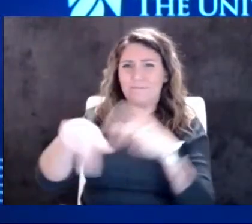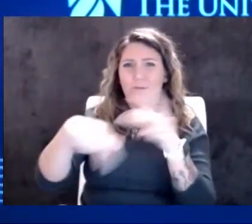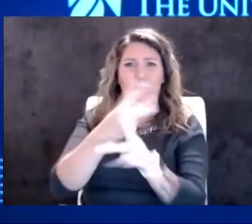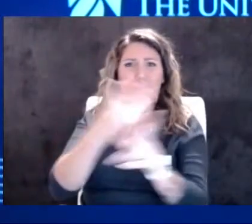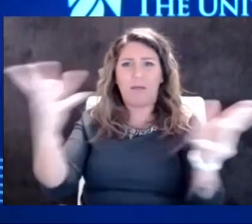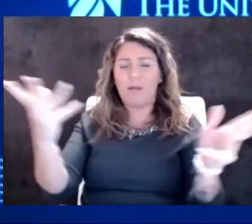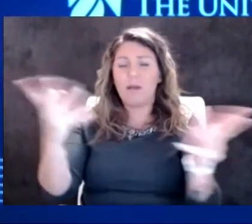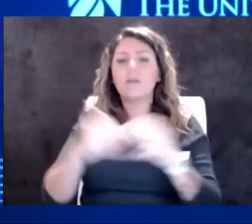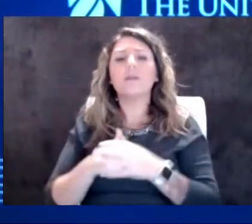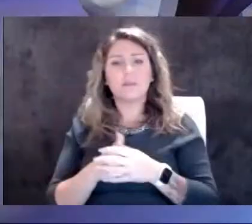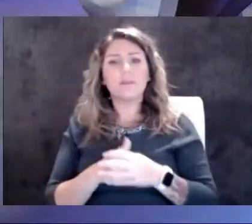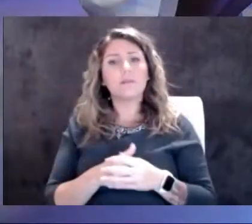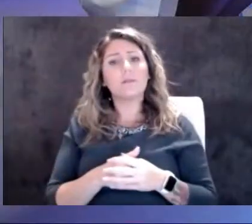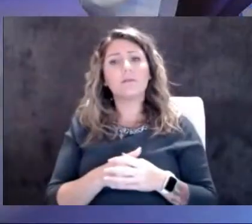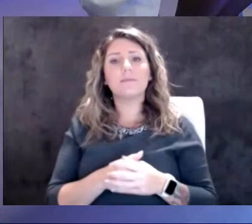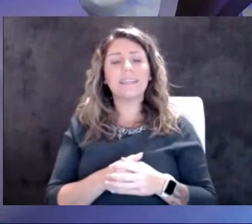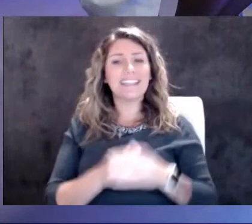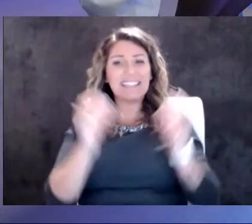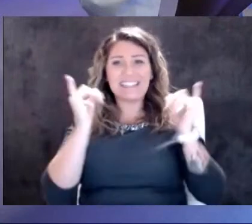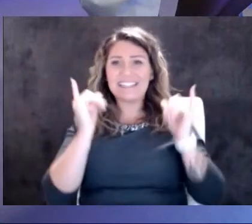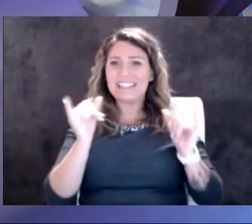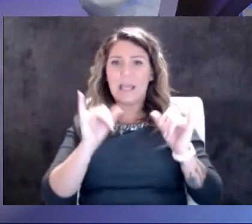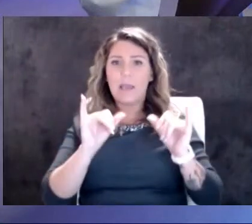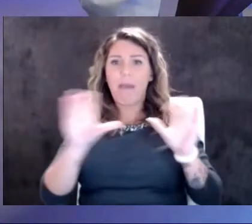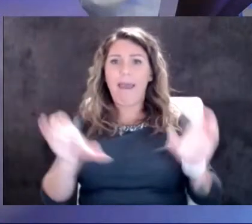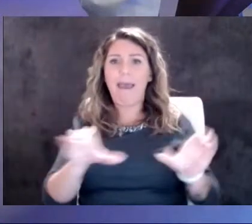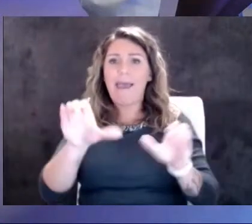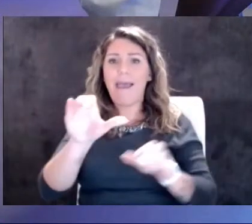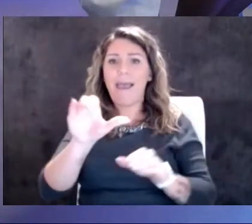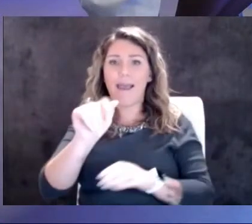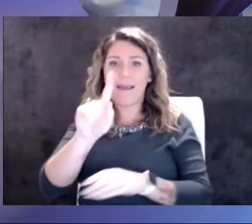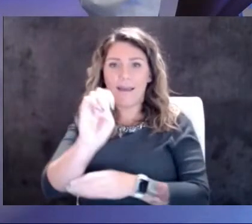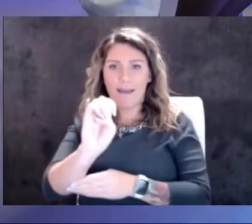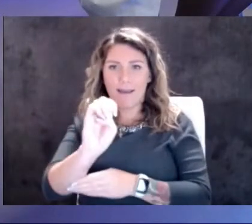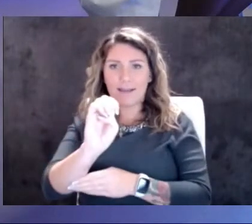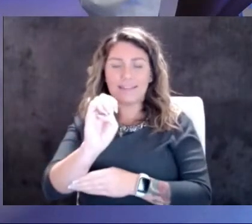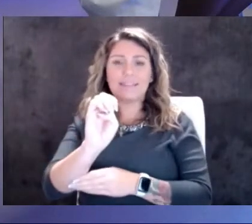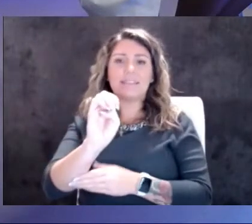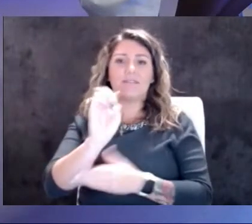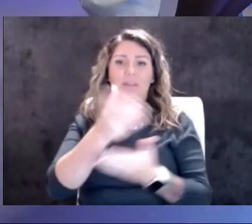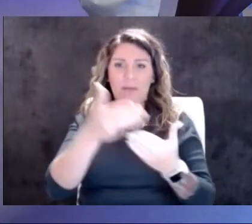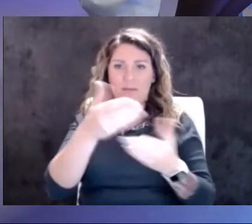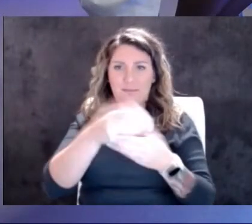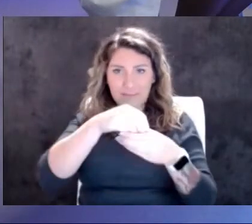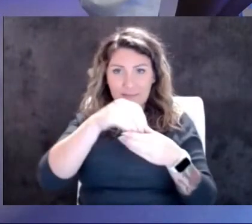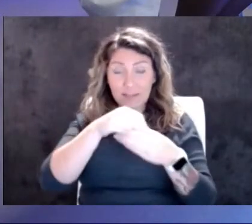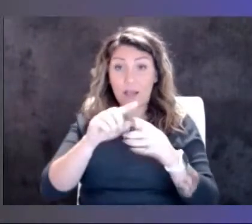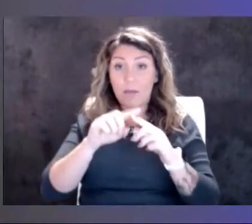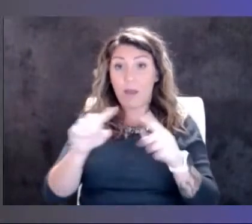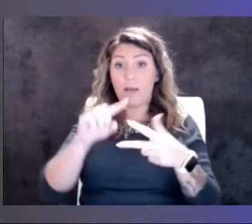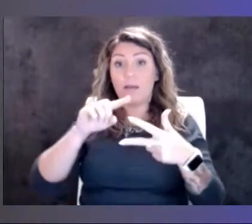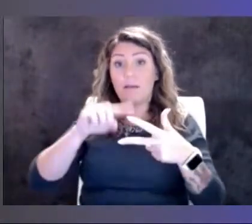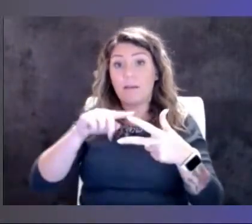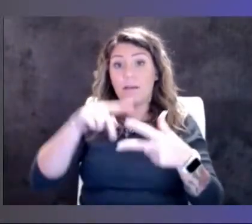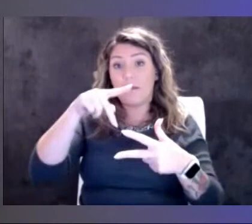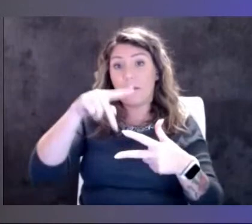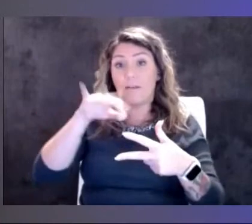It's the same active content in the vaccines, but one thing that Pfizer has done to really clearly